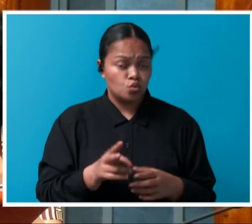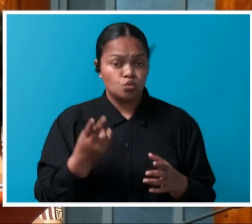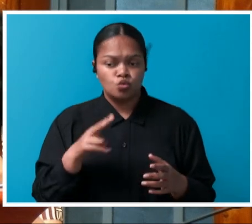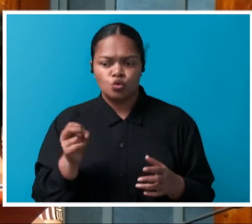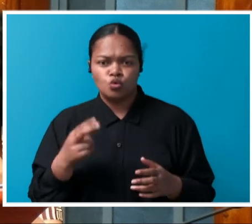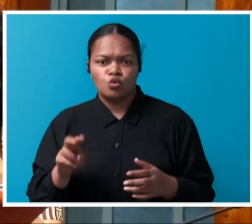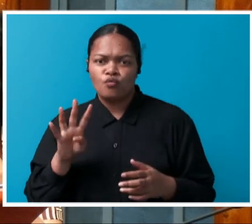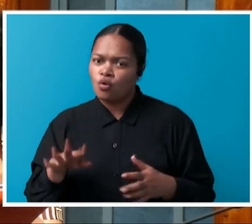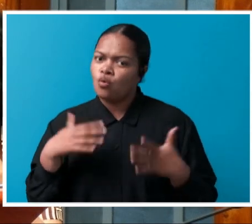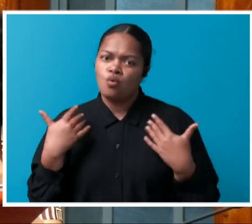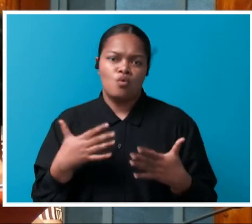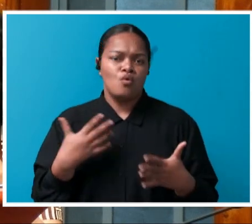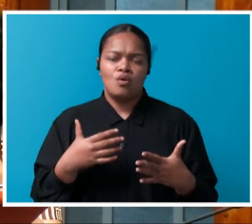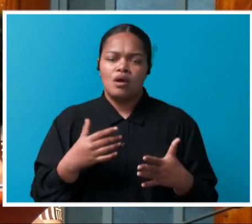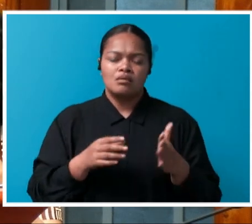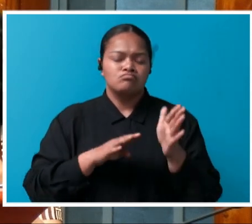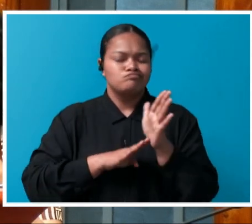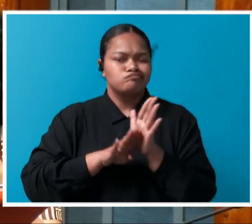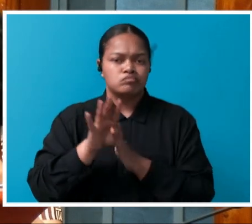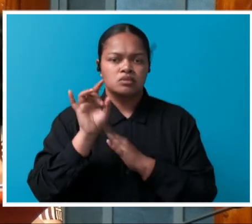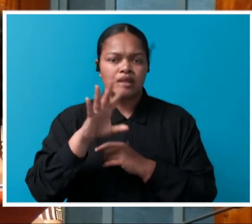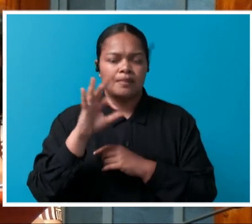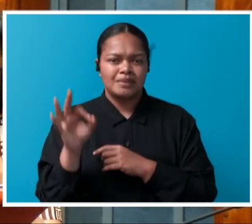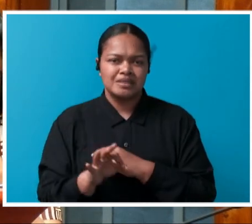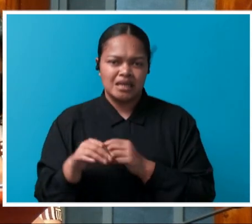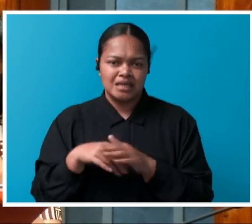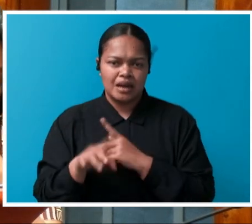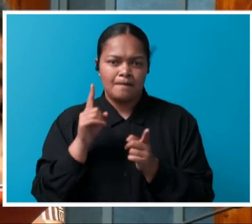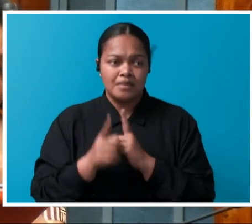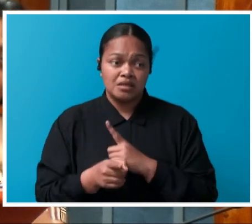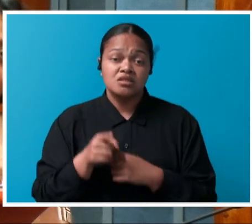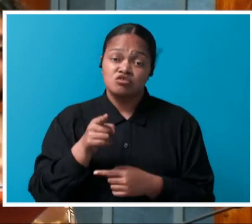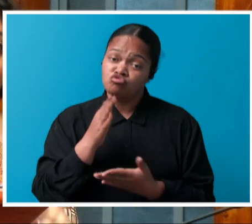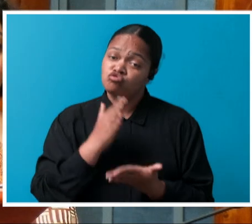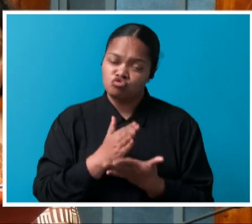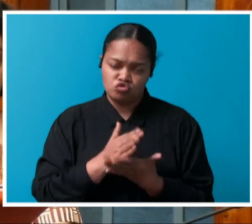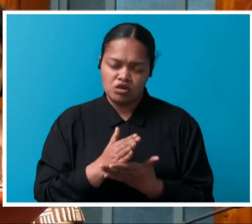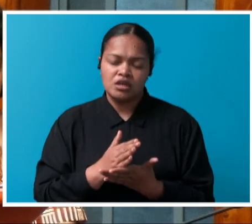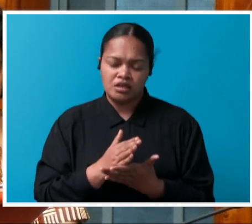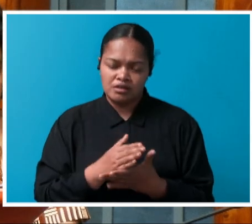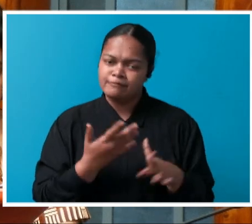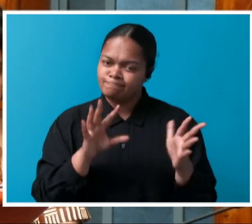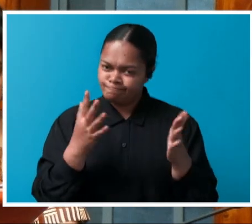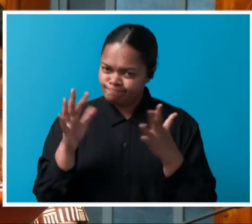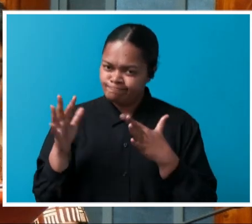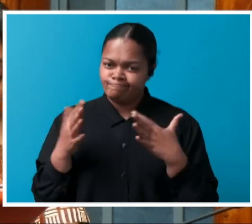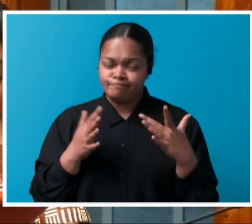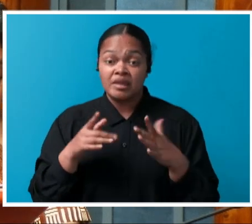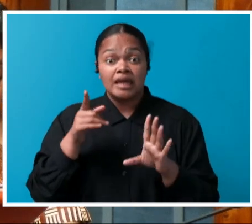been a massive increase of 10% in pass rate, which is truly commendable. For year